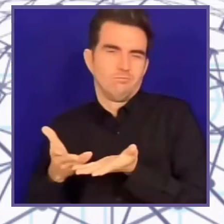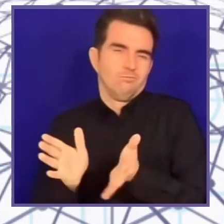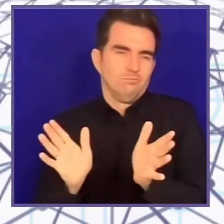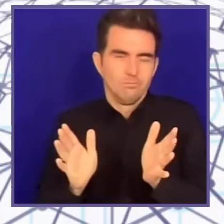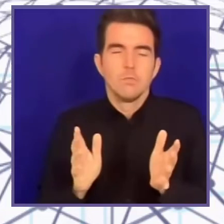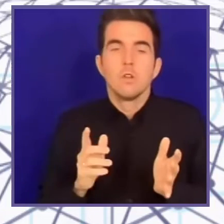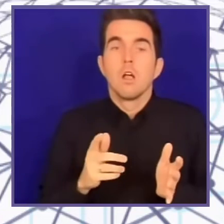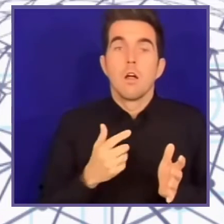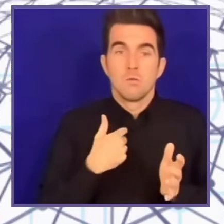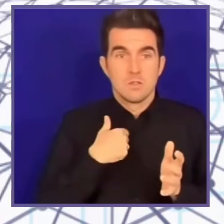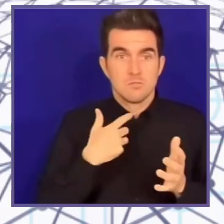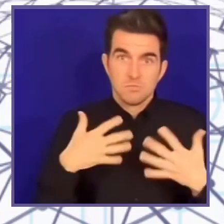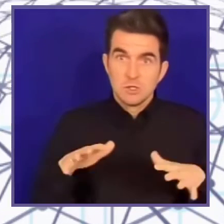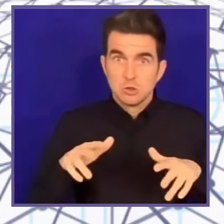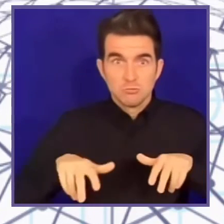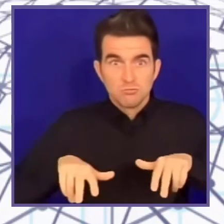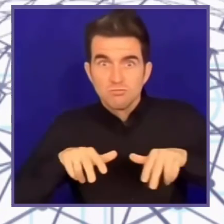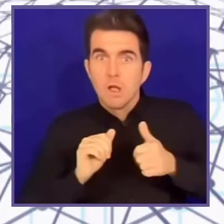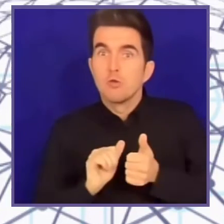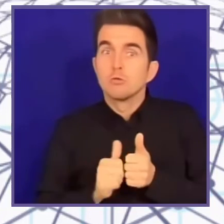play regardless of their,